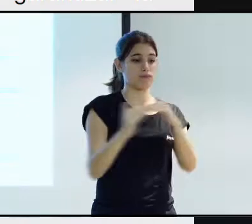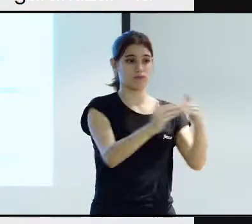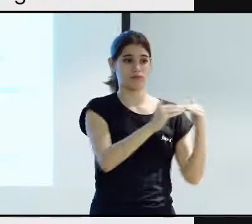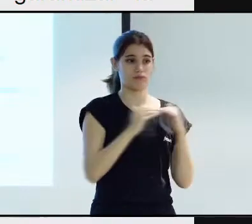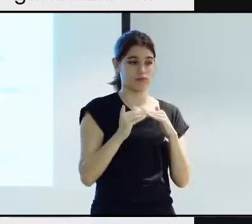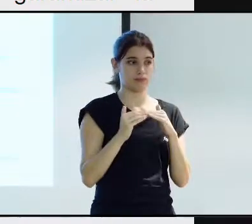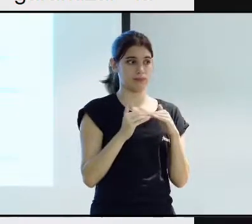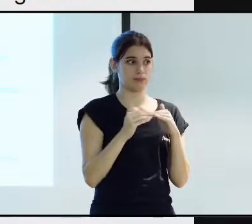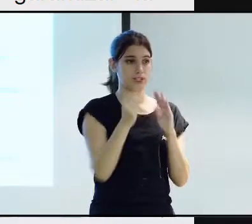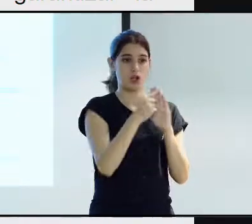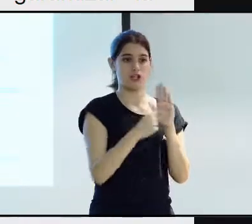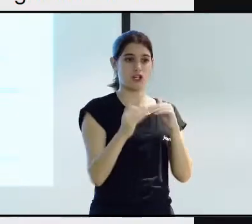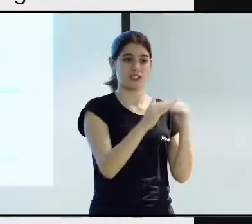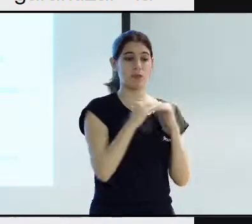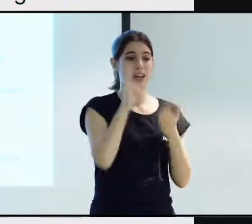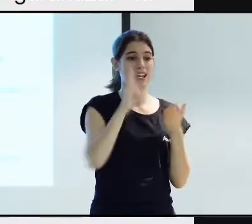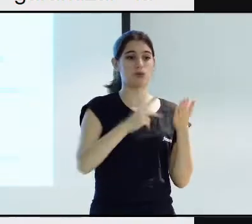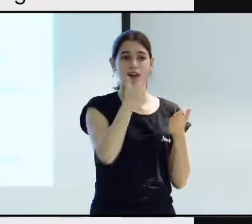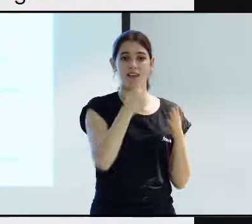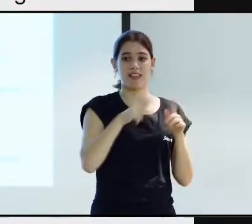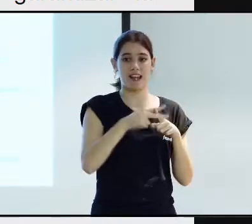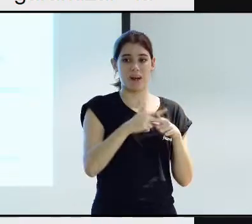we guarantee that people will all be